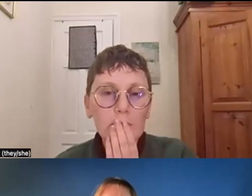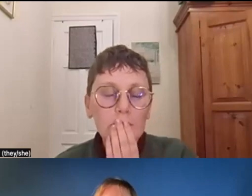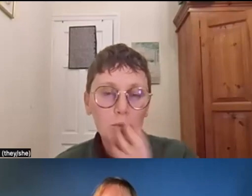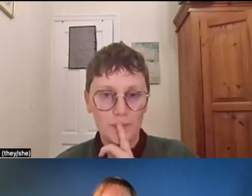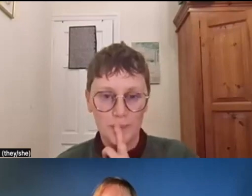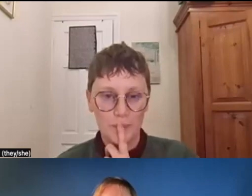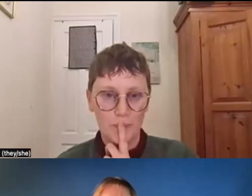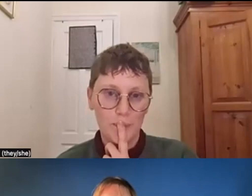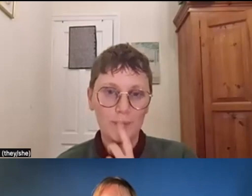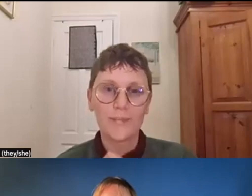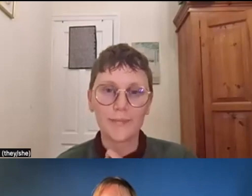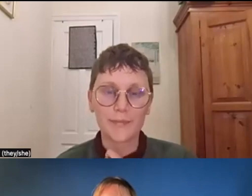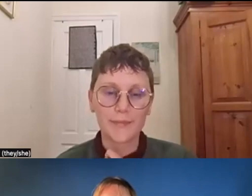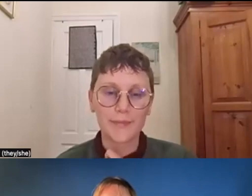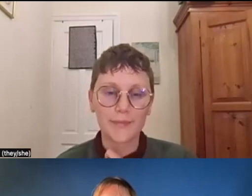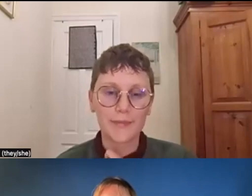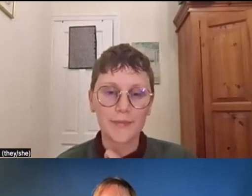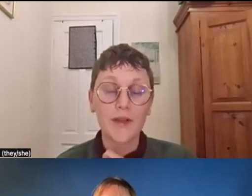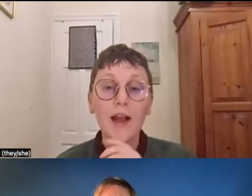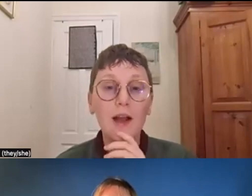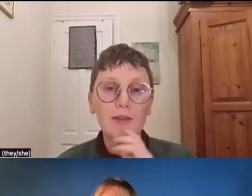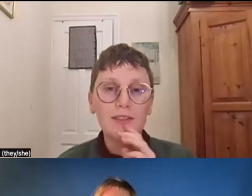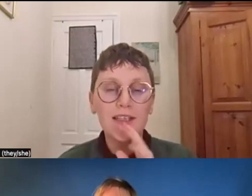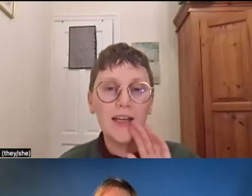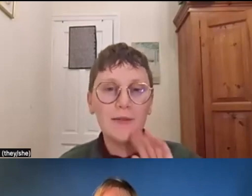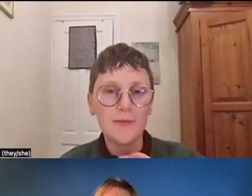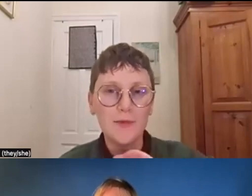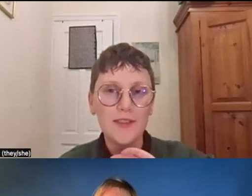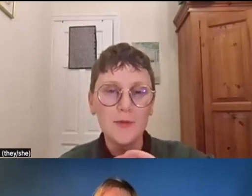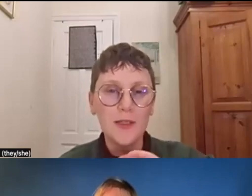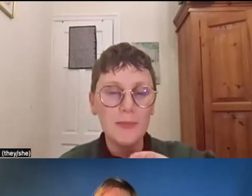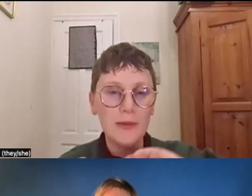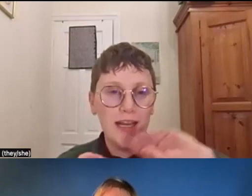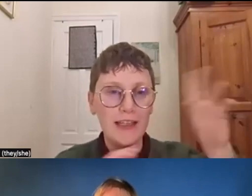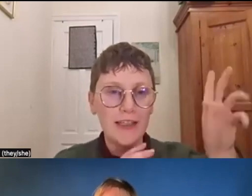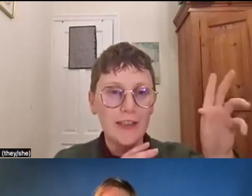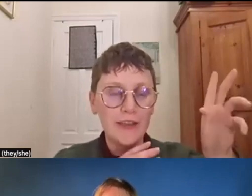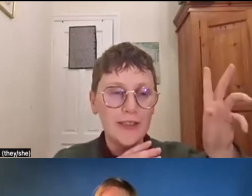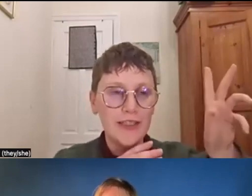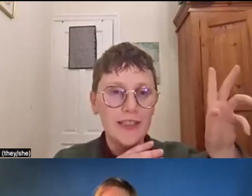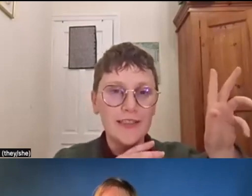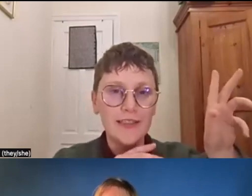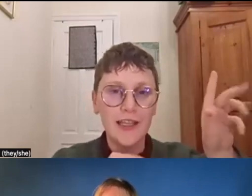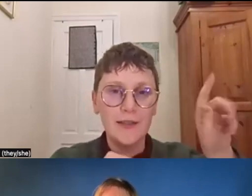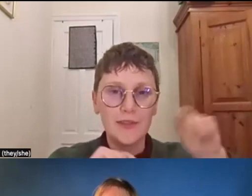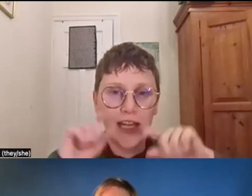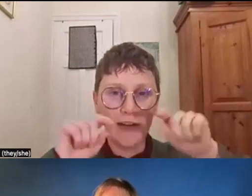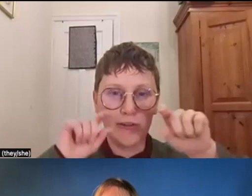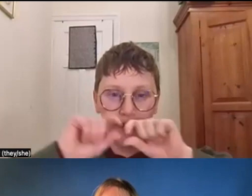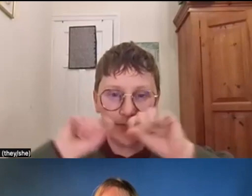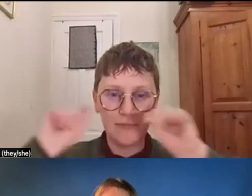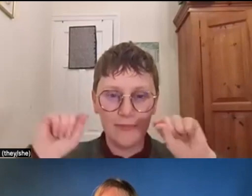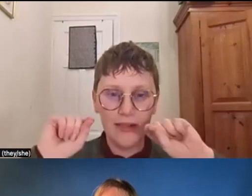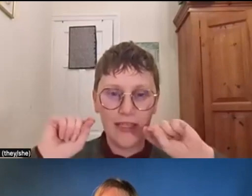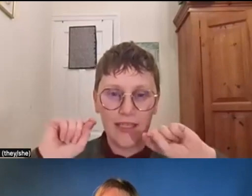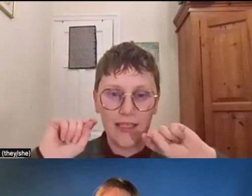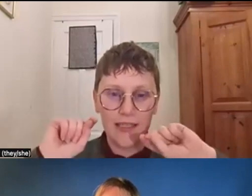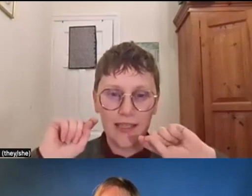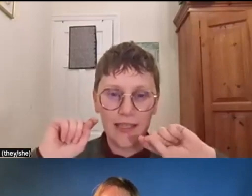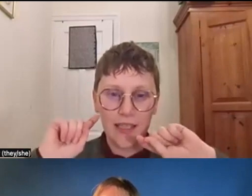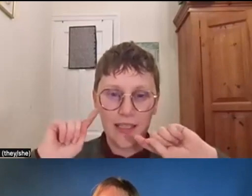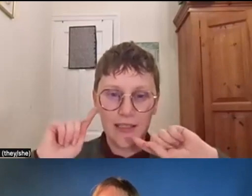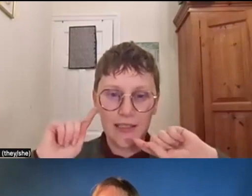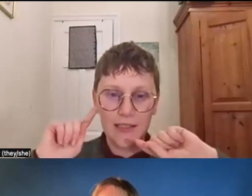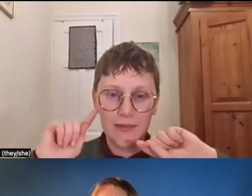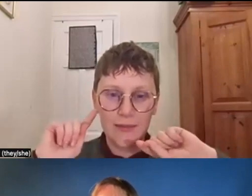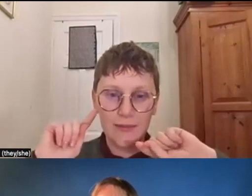tech side of things, that's about, oh yeah, sorry, go on, yes. will it be Anna who is sharing links